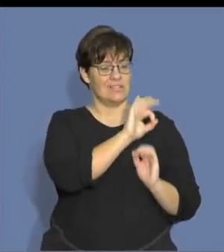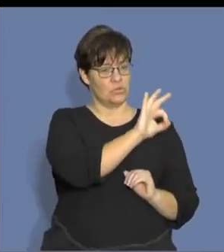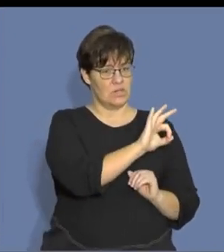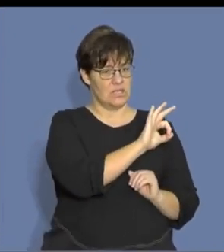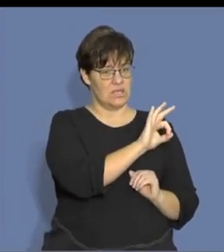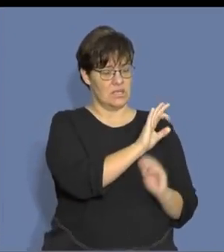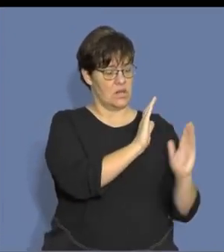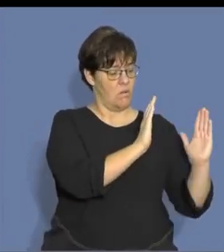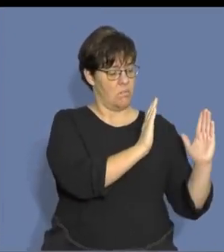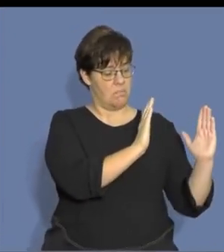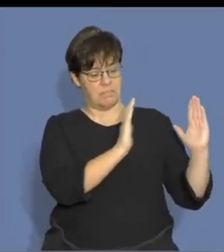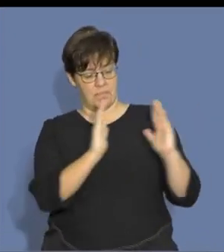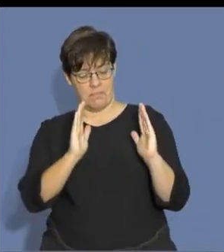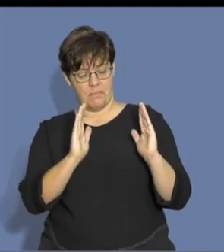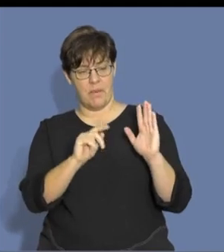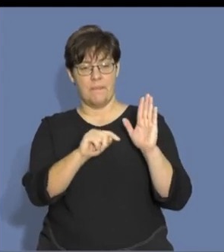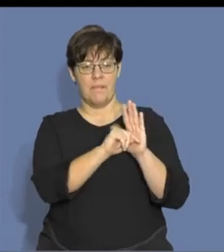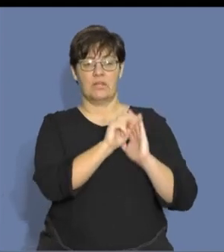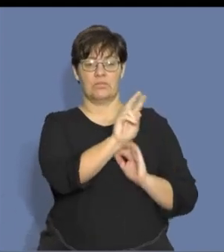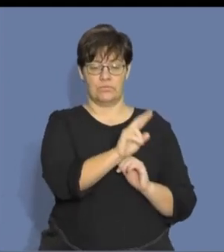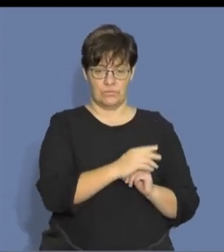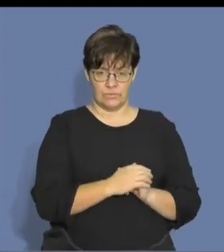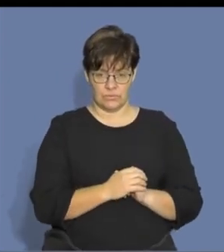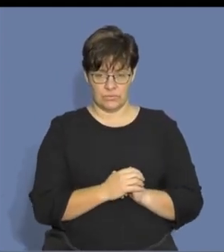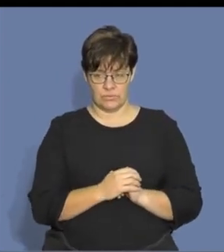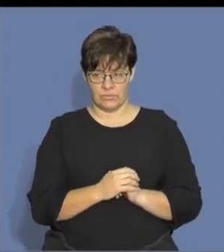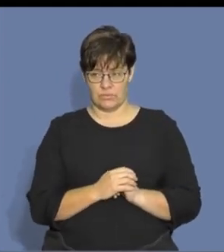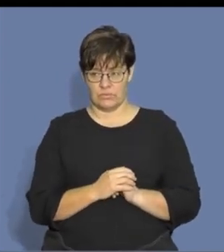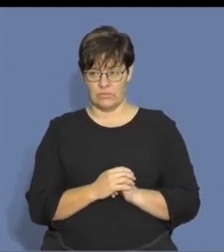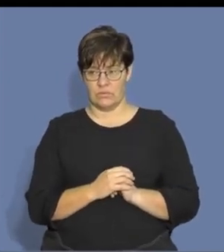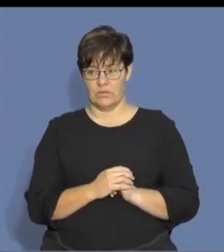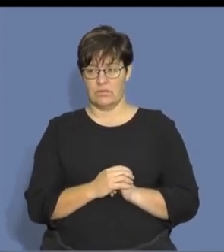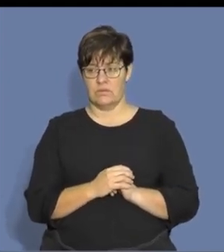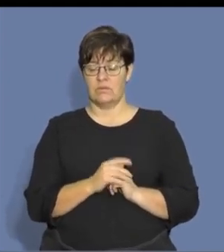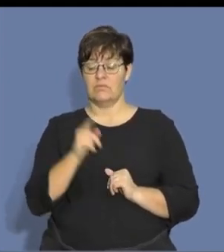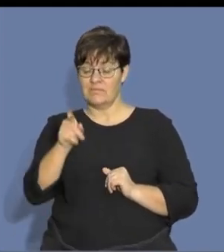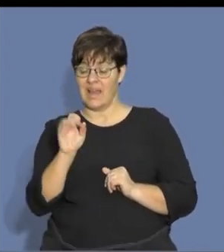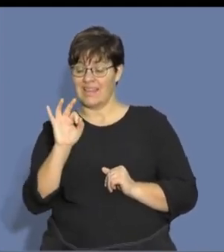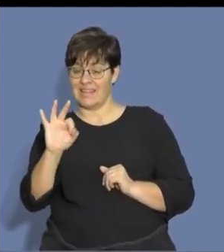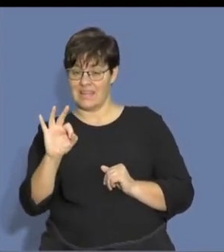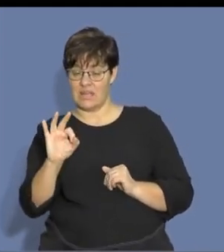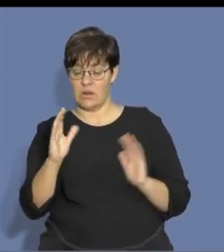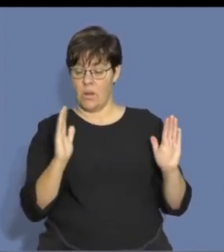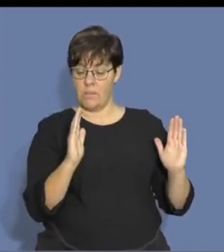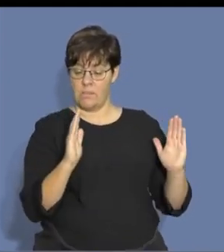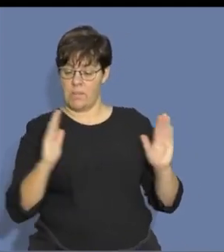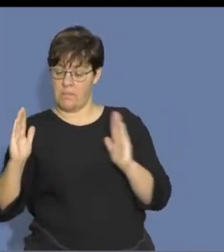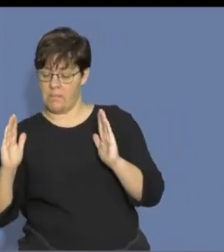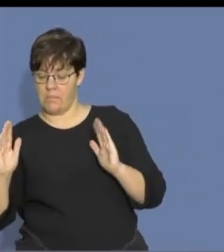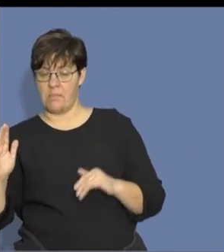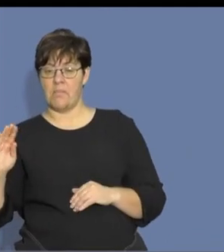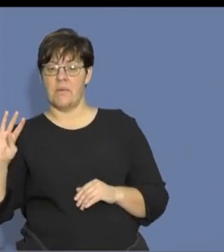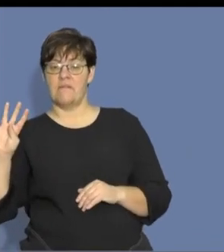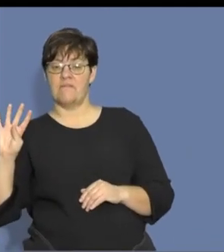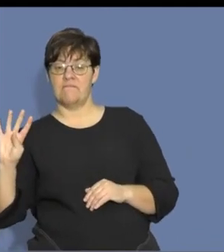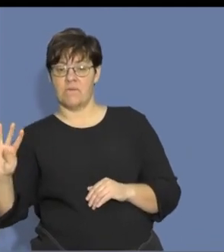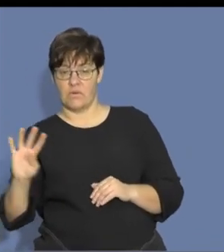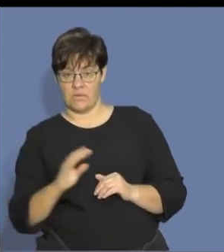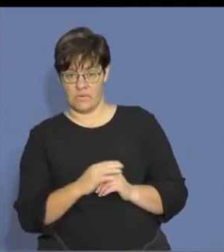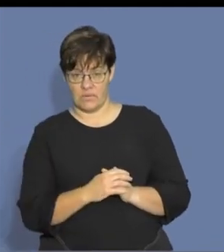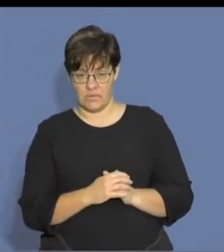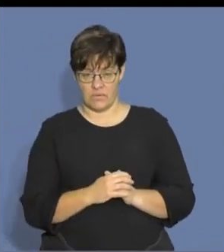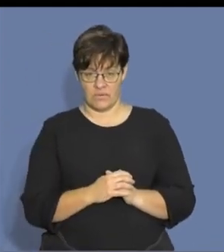here, and now it's shifted to the right to -2. The x-cut was at 3 here, and it's now shifted 1 to